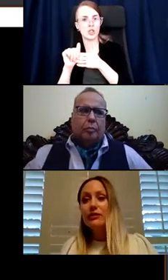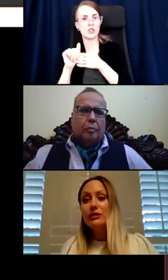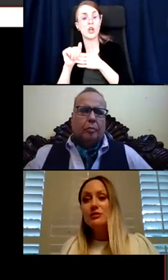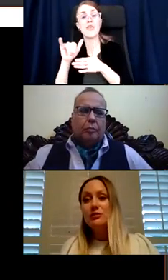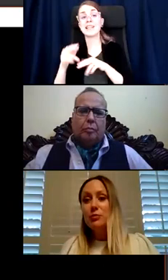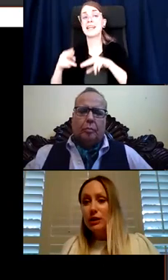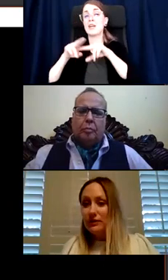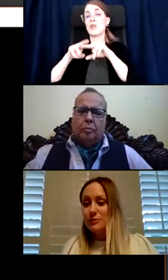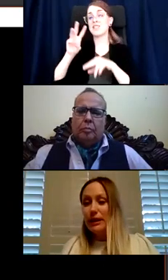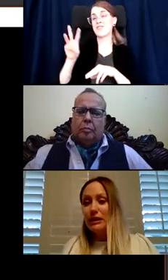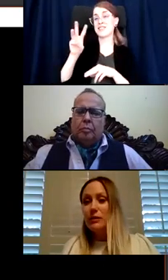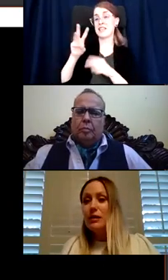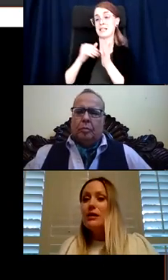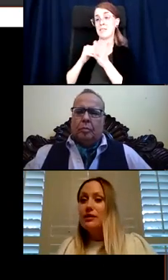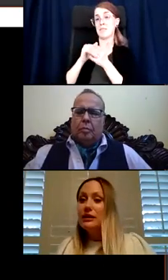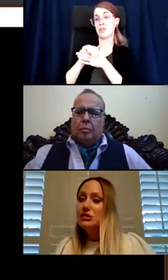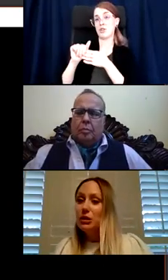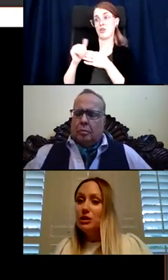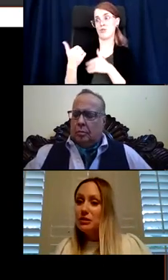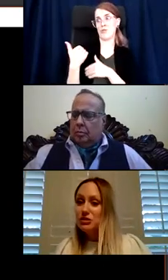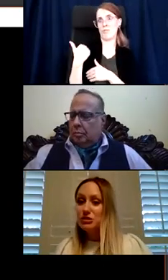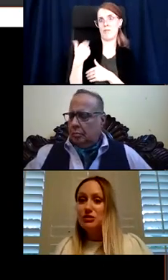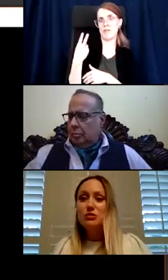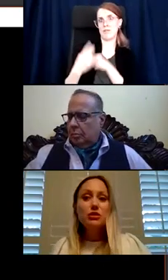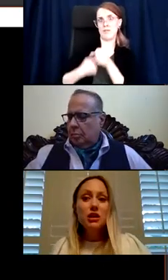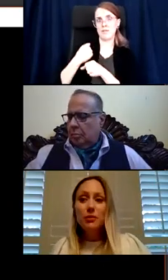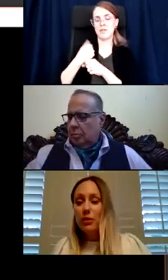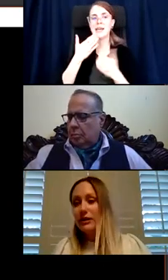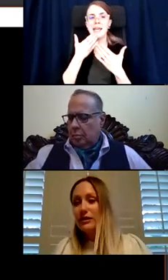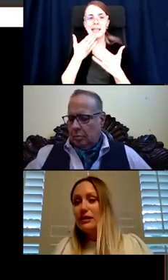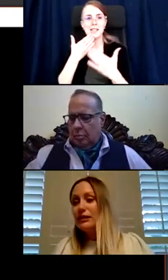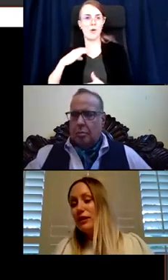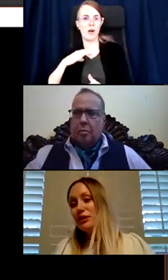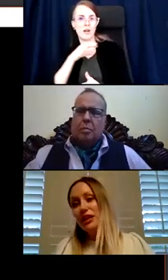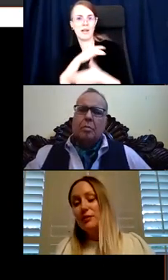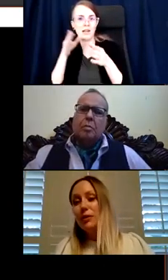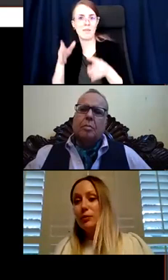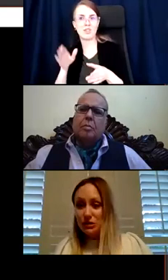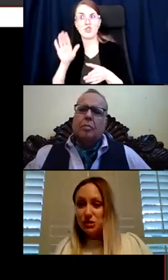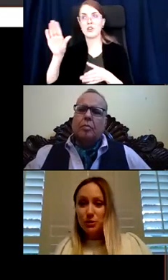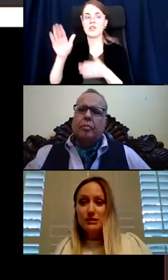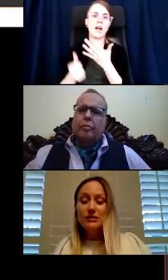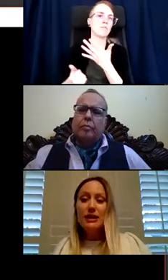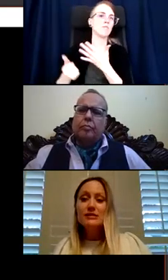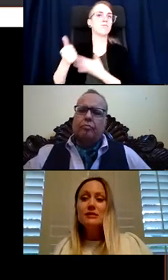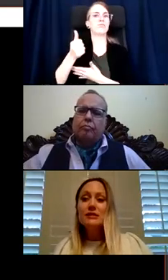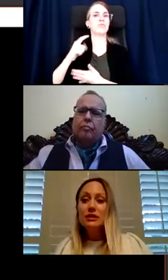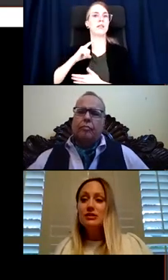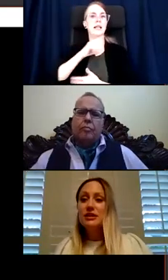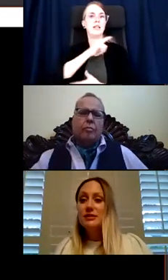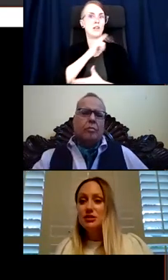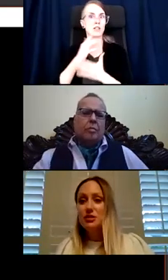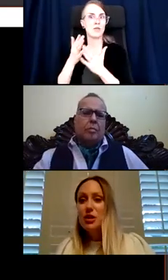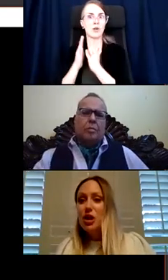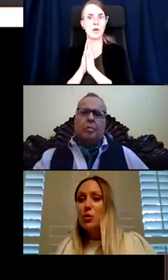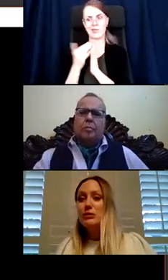million from the previous biennium, thanks to our commissioners, who their #1 legislative appropriations request last